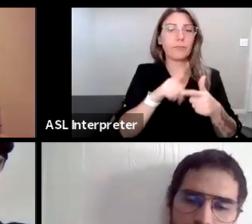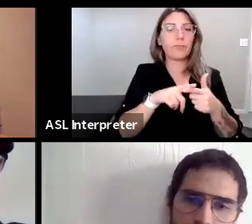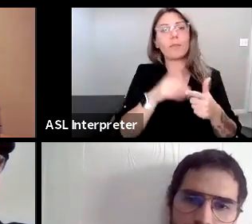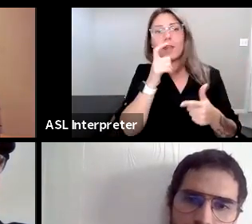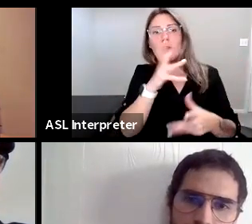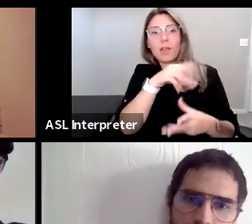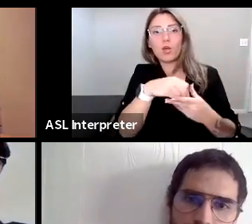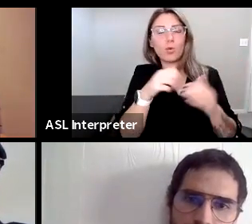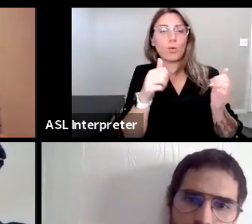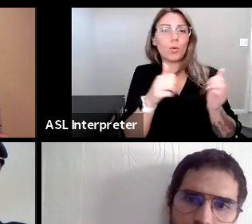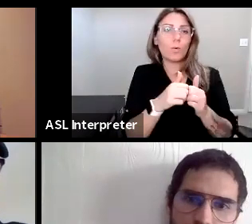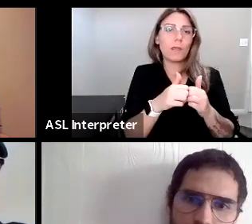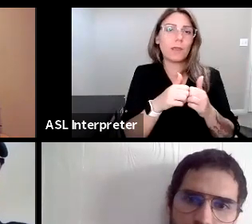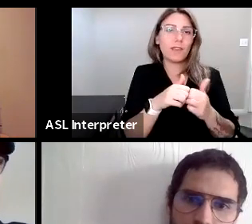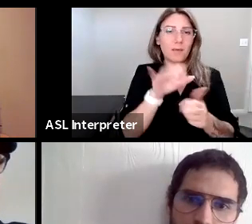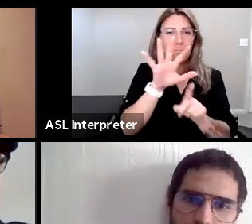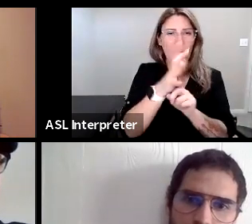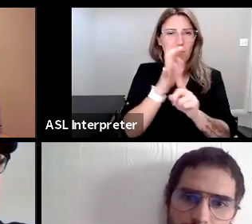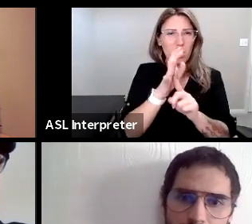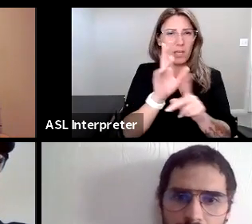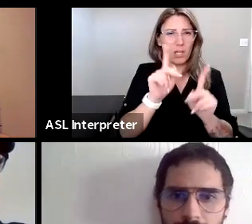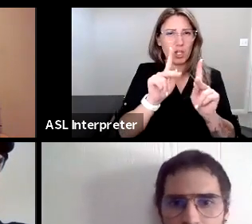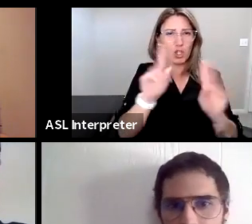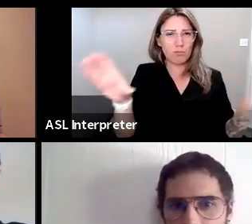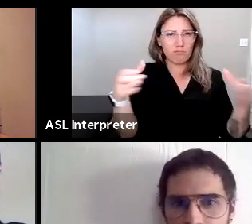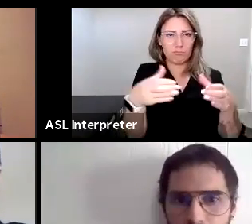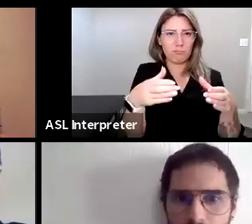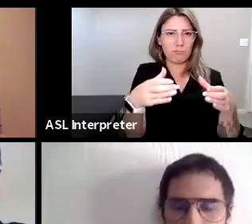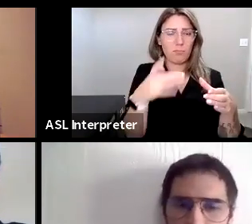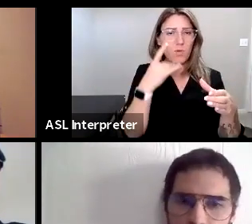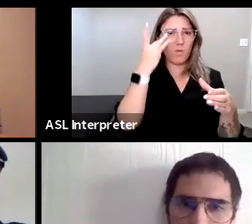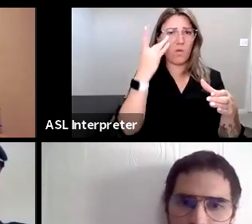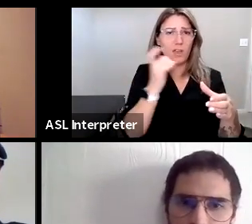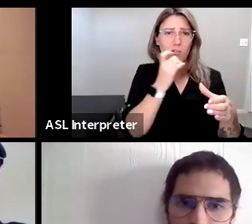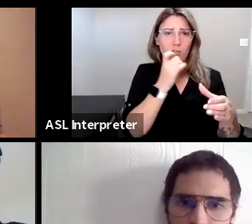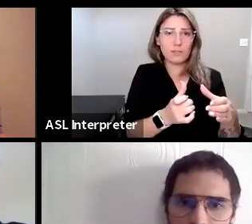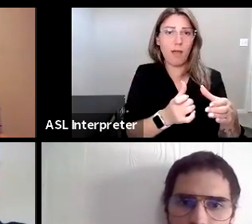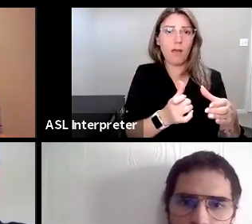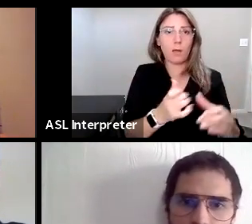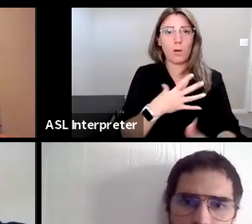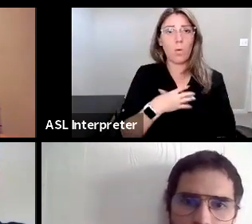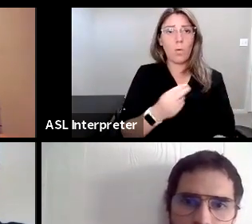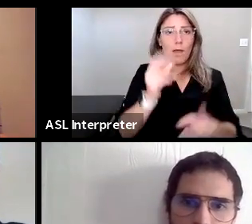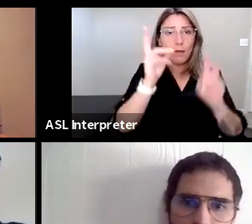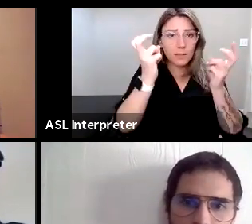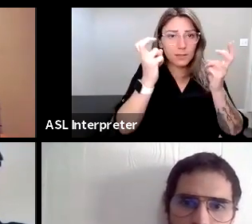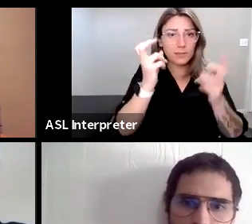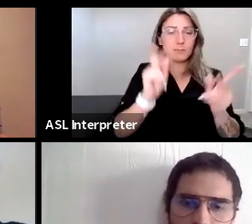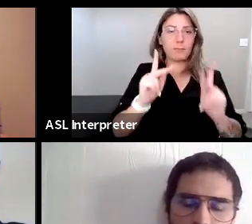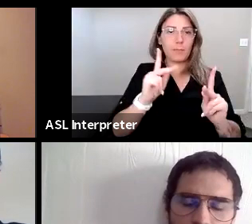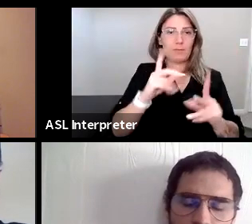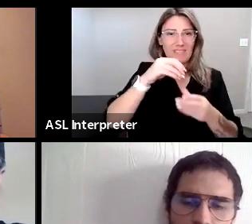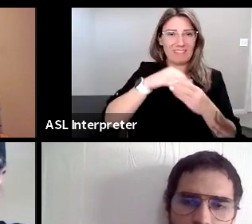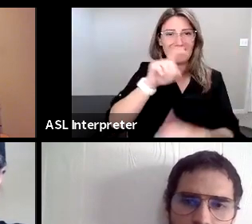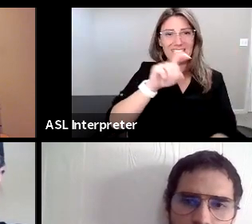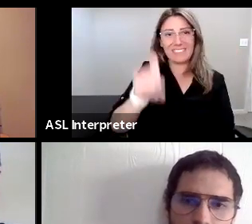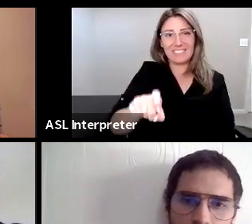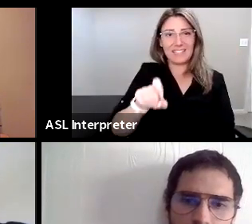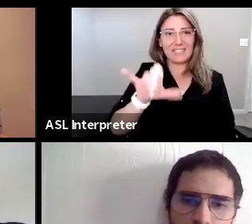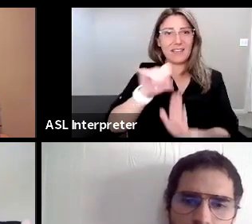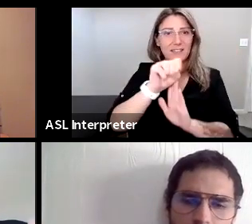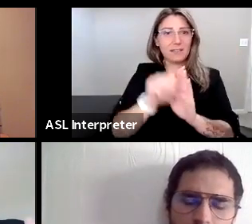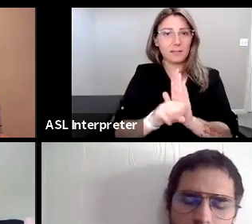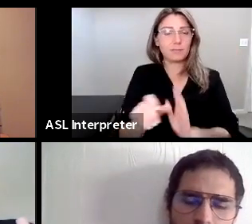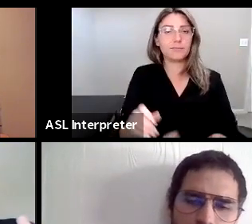as a population because it had a lot of non-white people in it as a state.